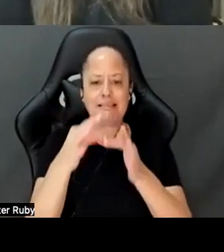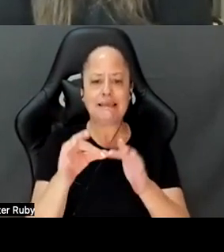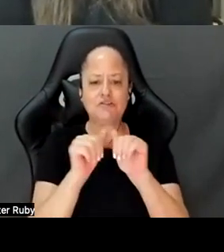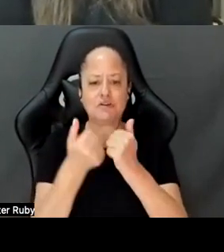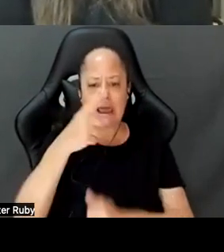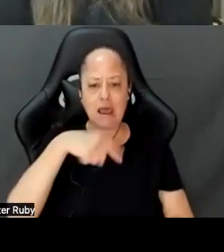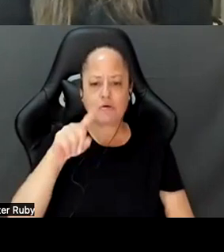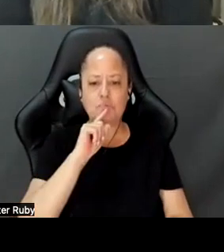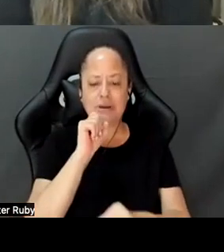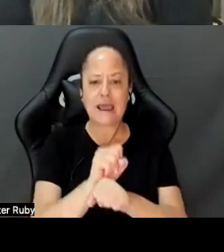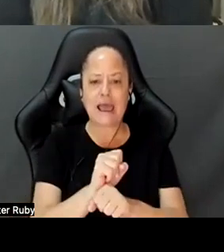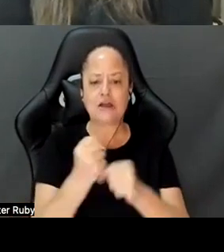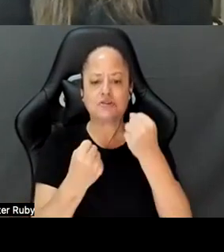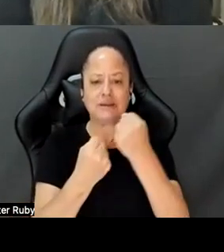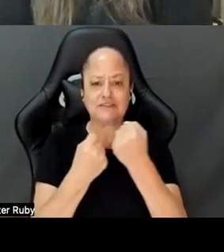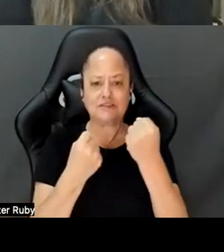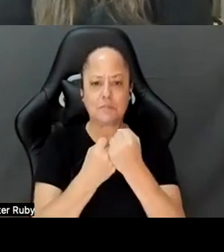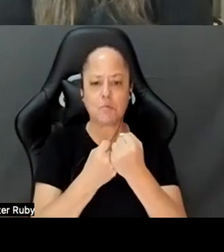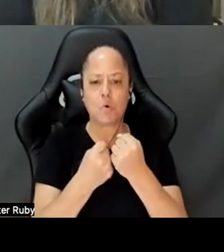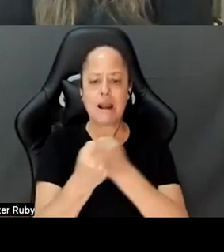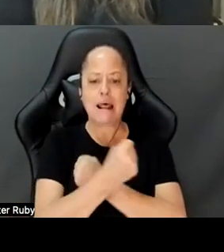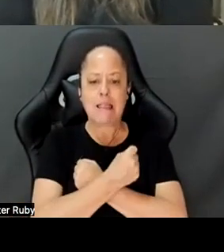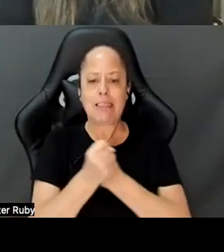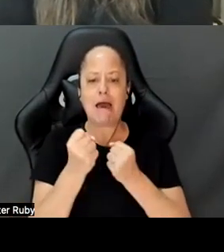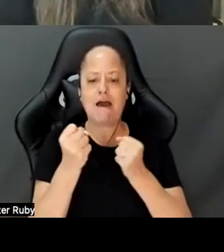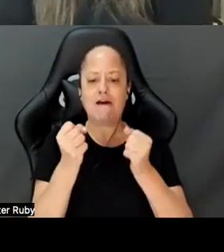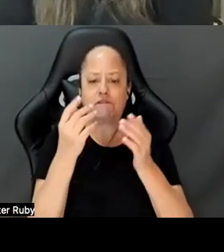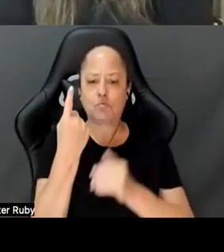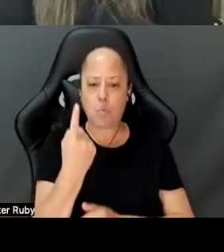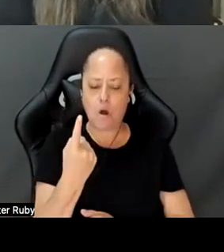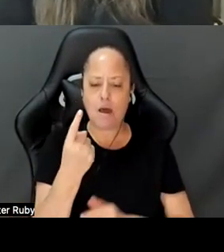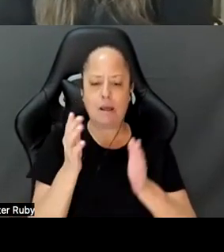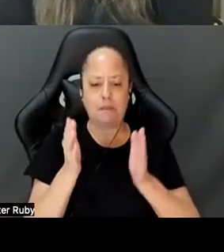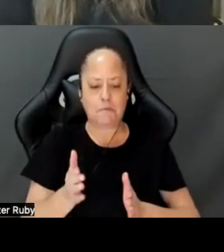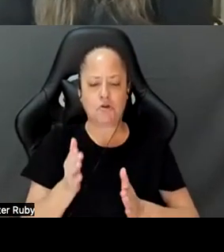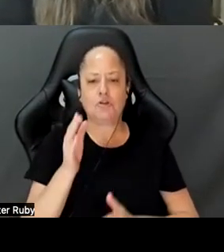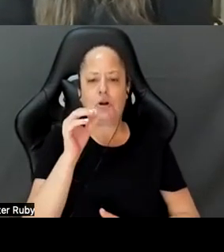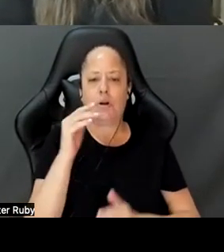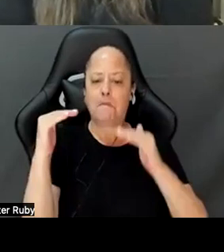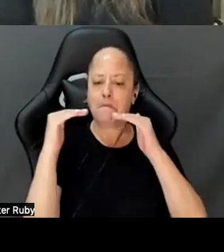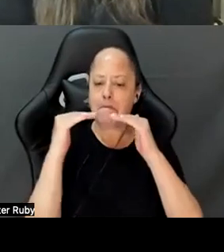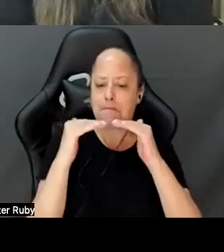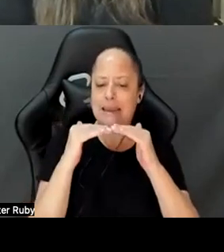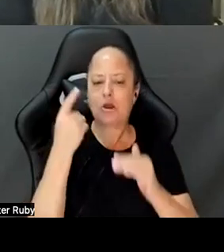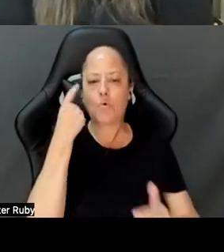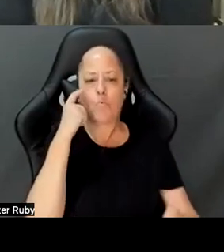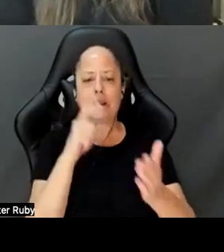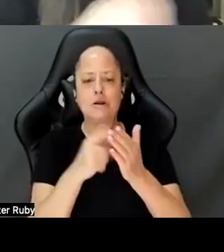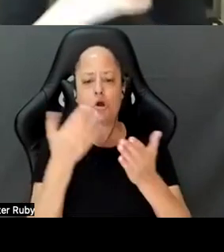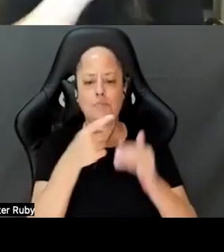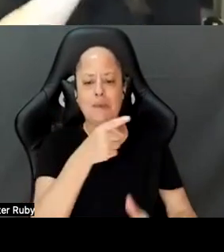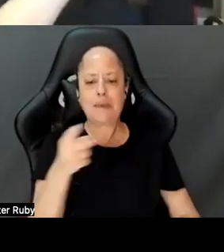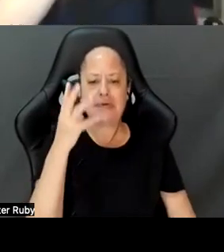we actually support a loved one or a peer, or just somebody that we notice might be